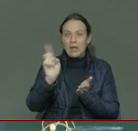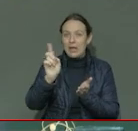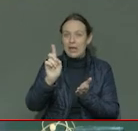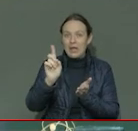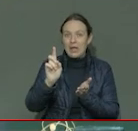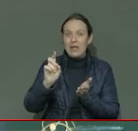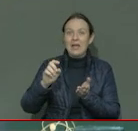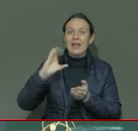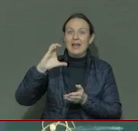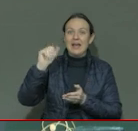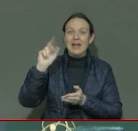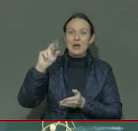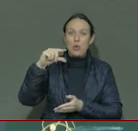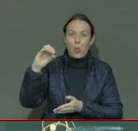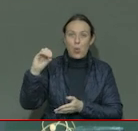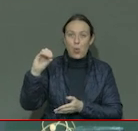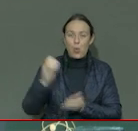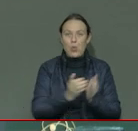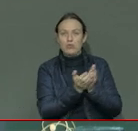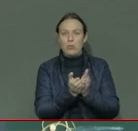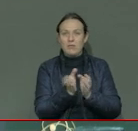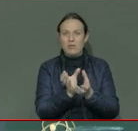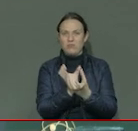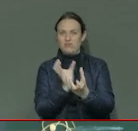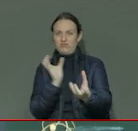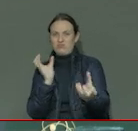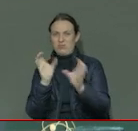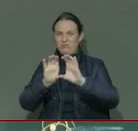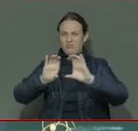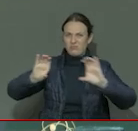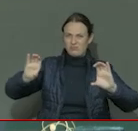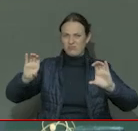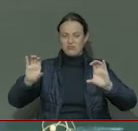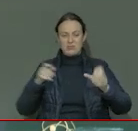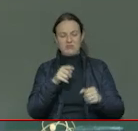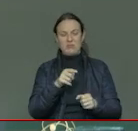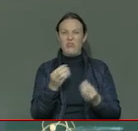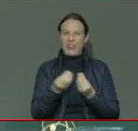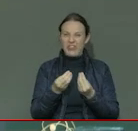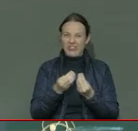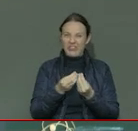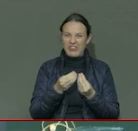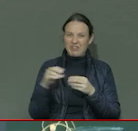a cargo ship. Now, what's important about that? The fact that it was a cargo ship